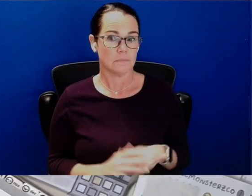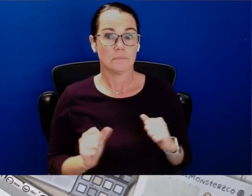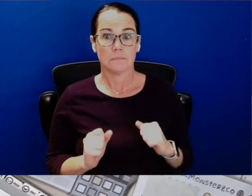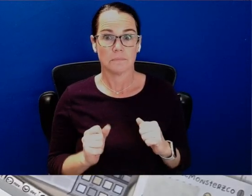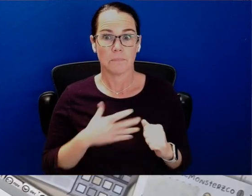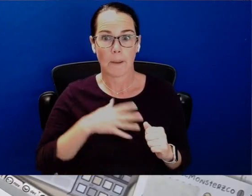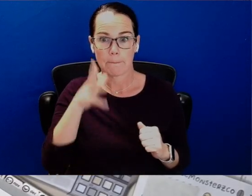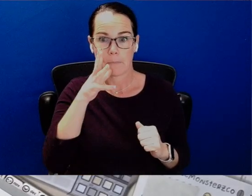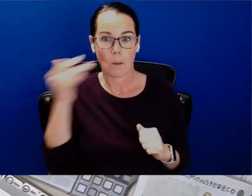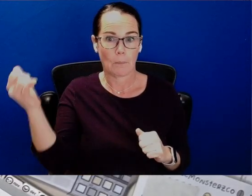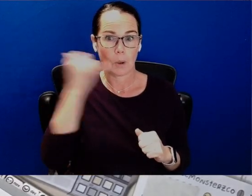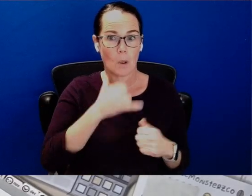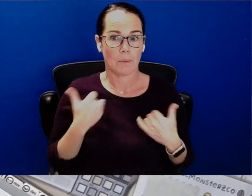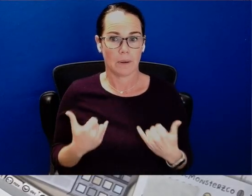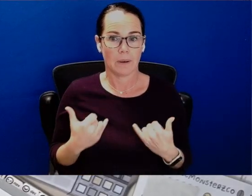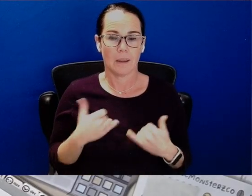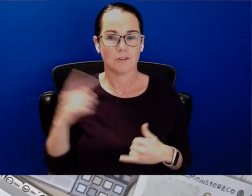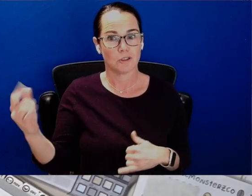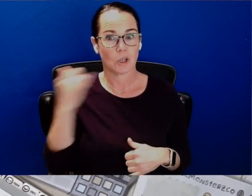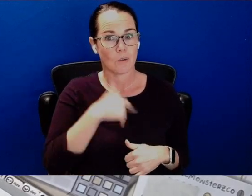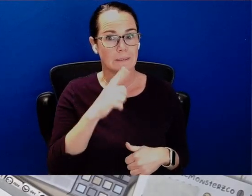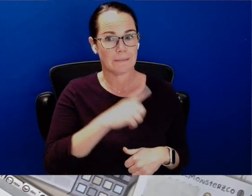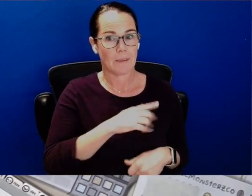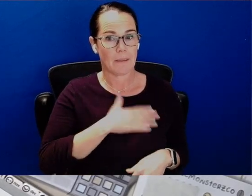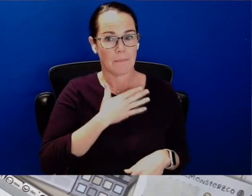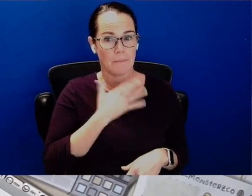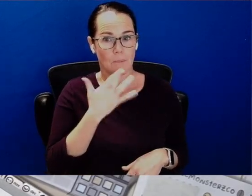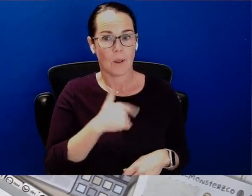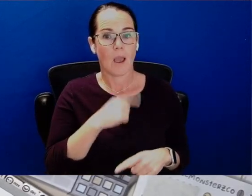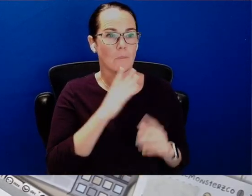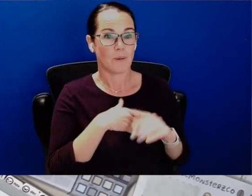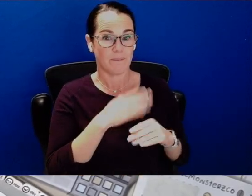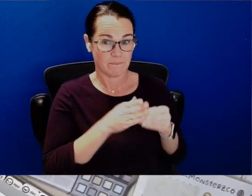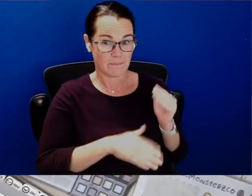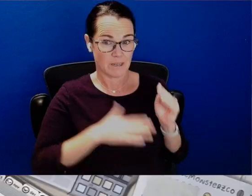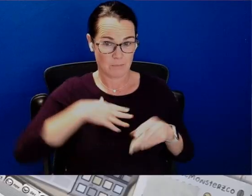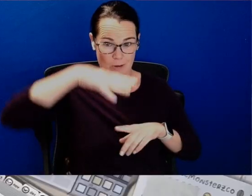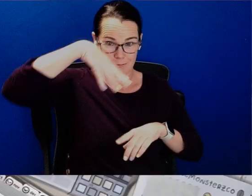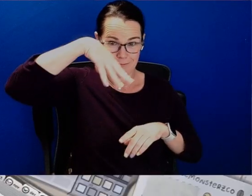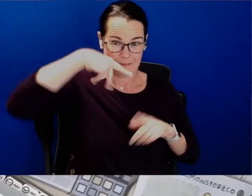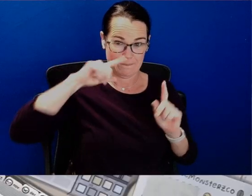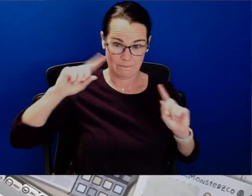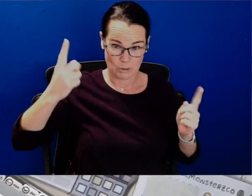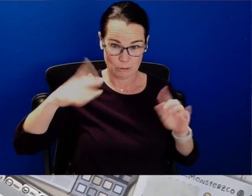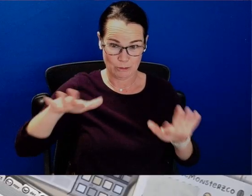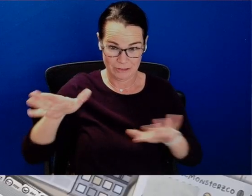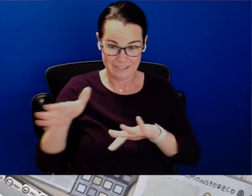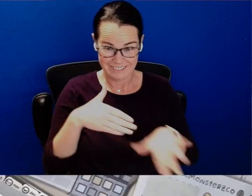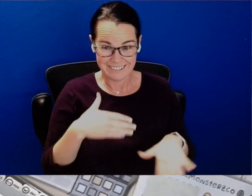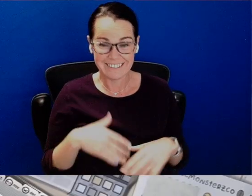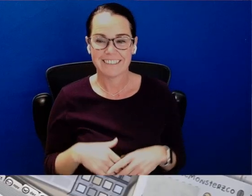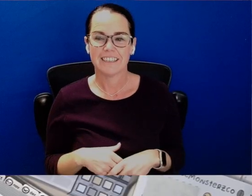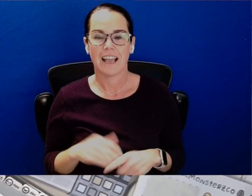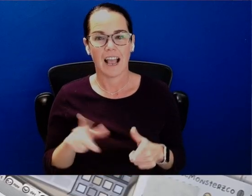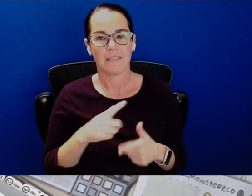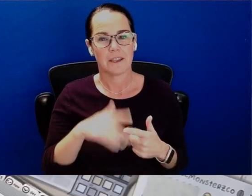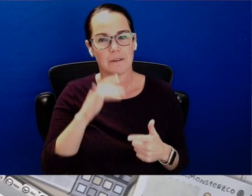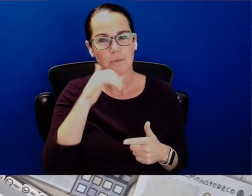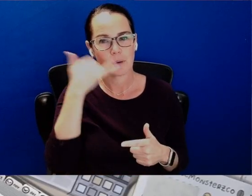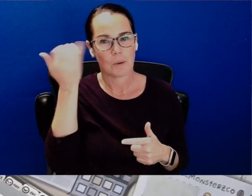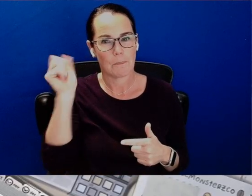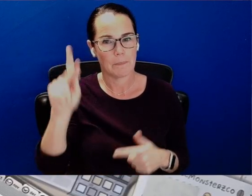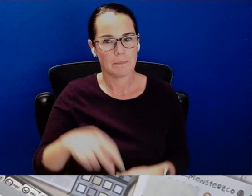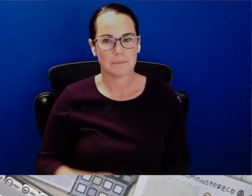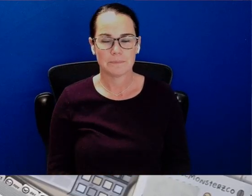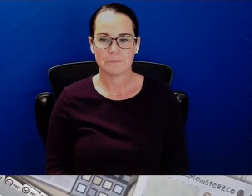Lord, my mom's calling me. I'm sure she's calling to wish me a happy birthday, but I'm going to finish recording. before I do